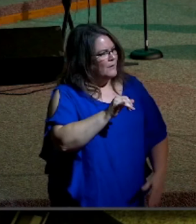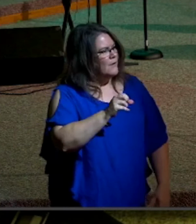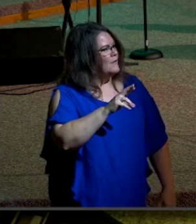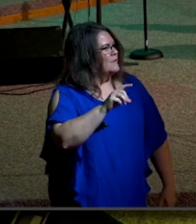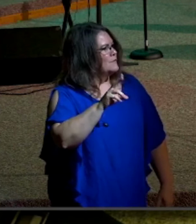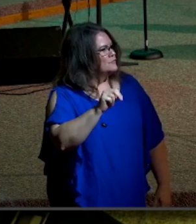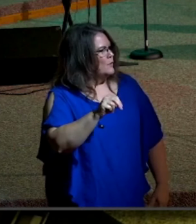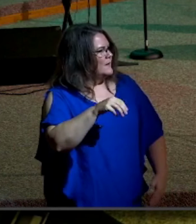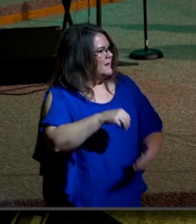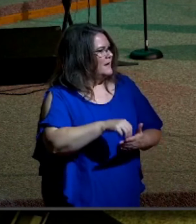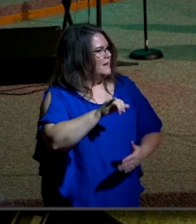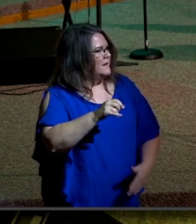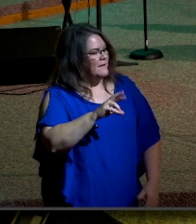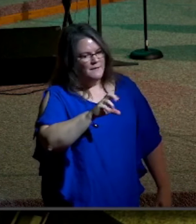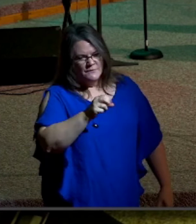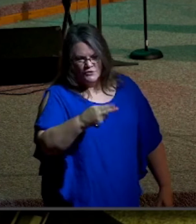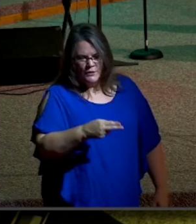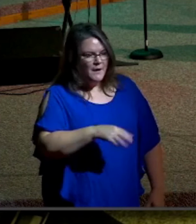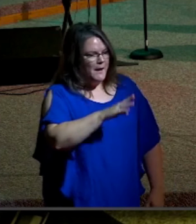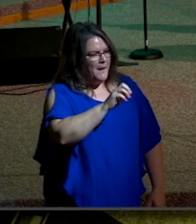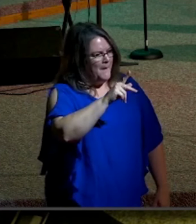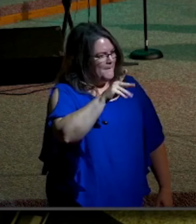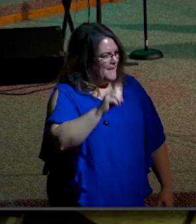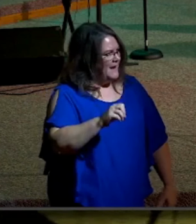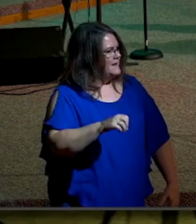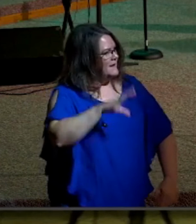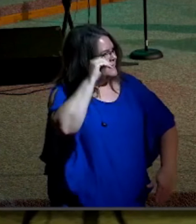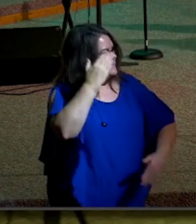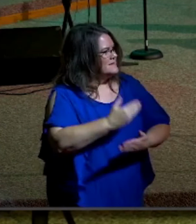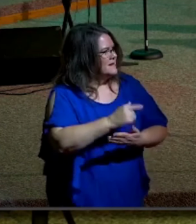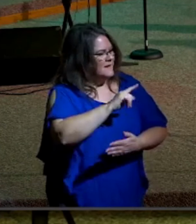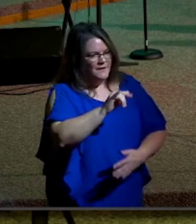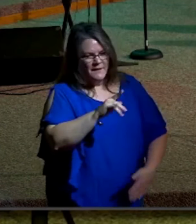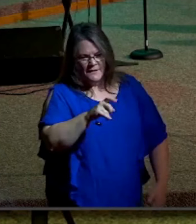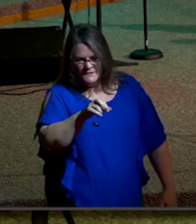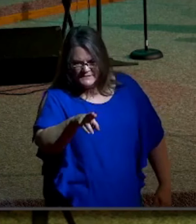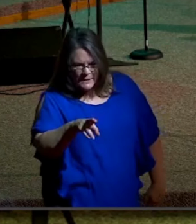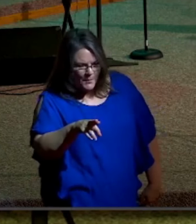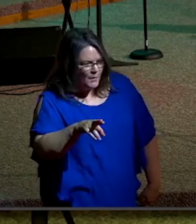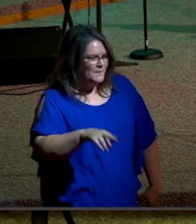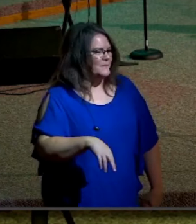Balak, the son of Zippor, now when I see that, I can't help but think zipper.